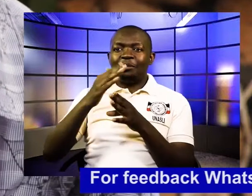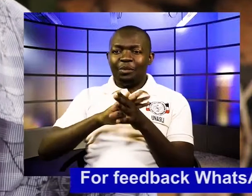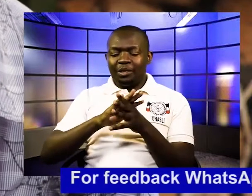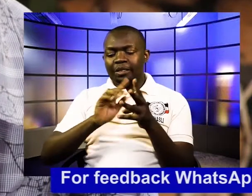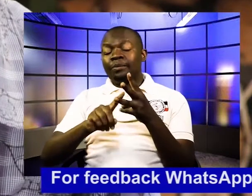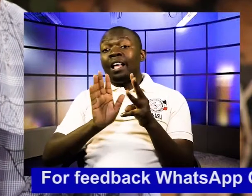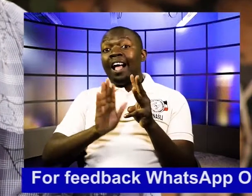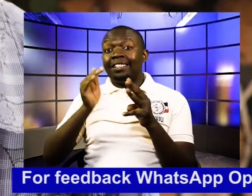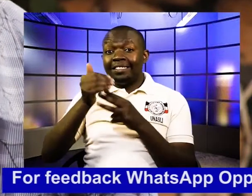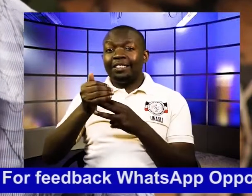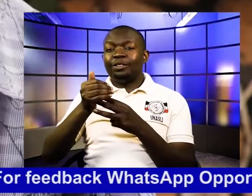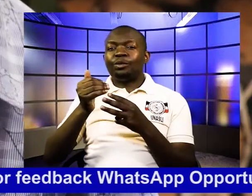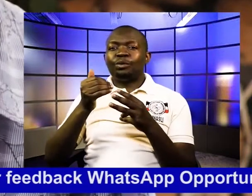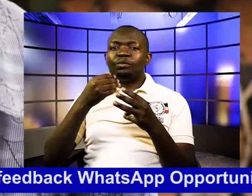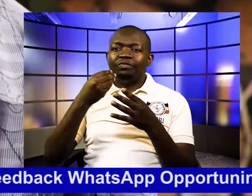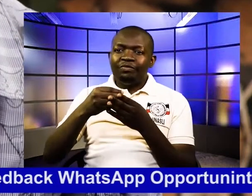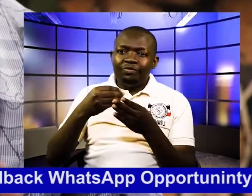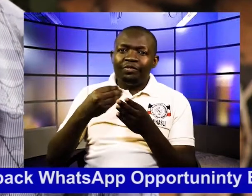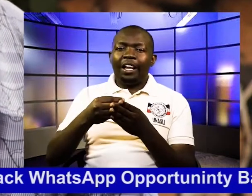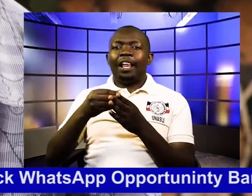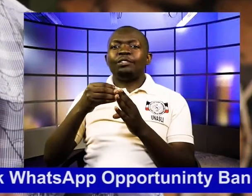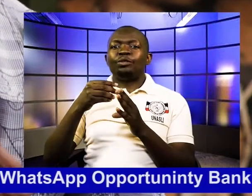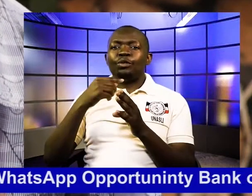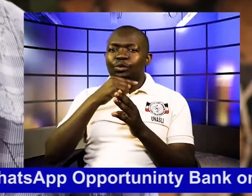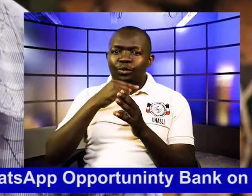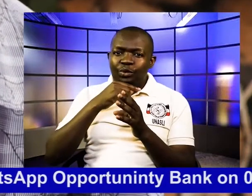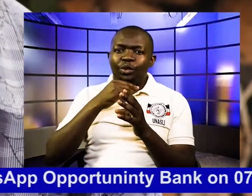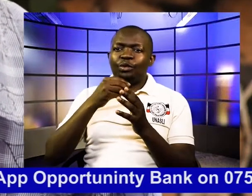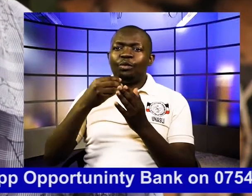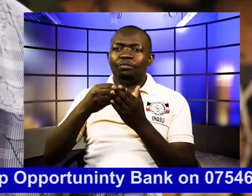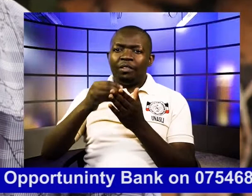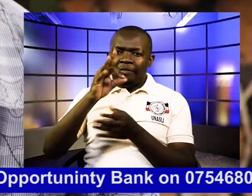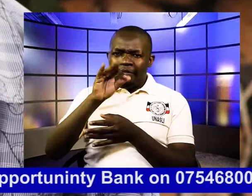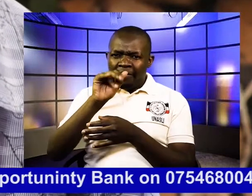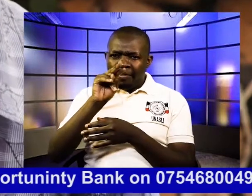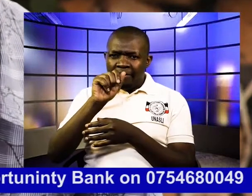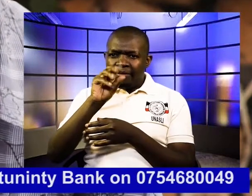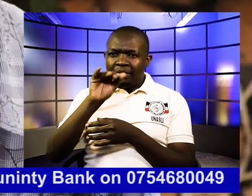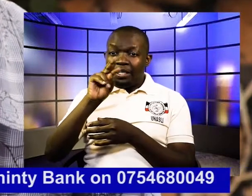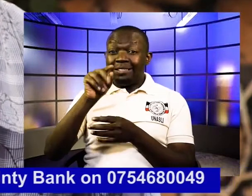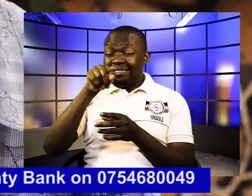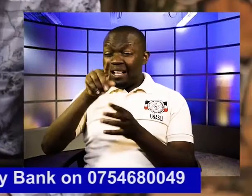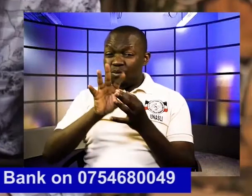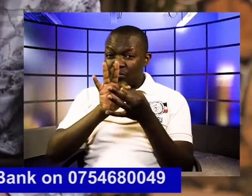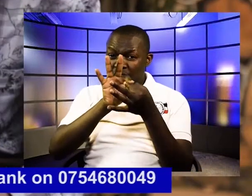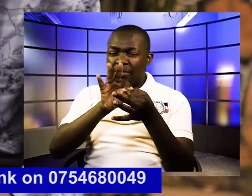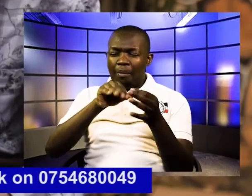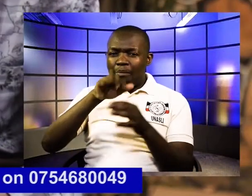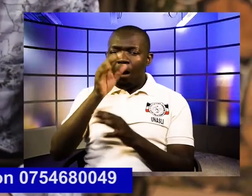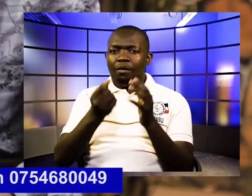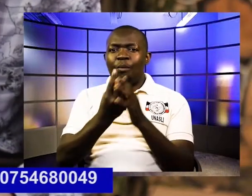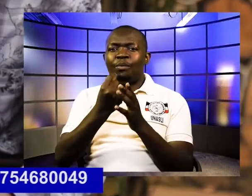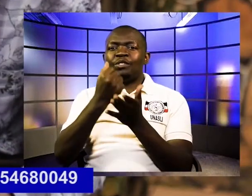formal financial service. And that is the one which we closely work with Opportunity Bank to see